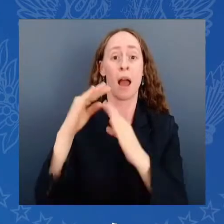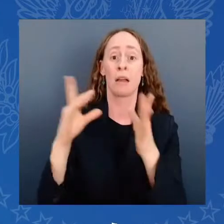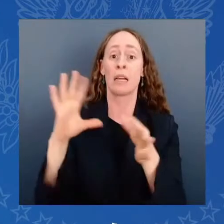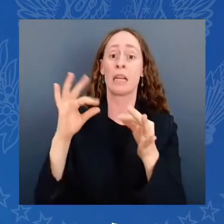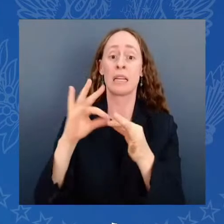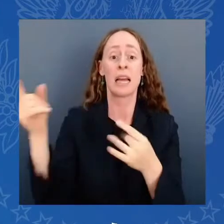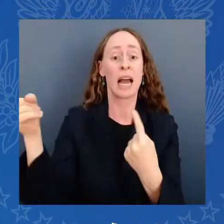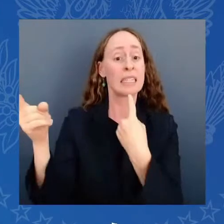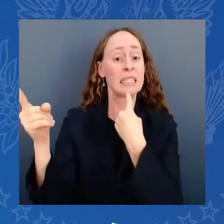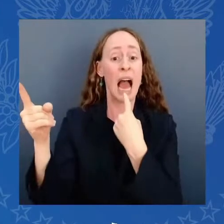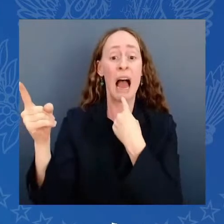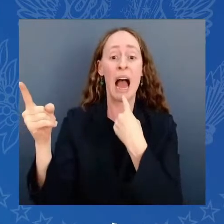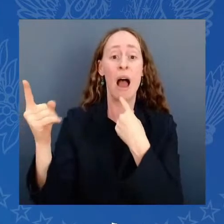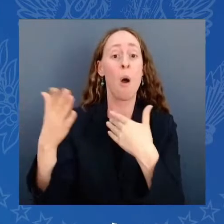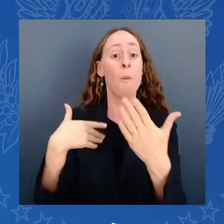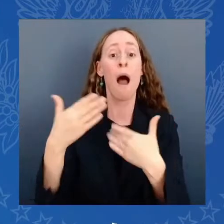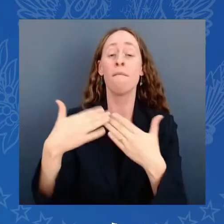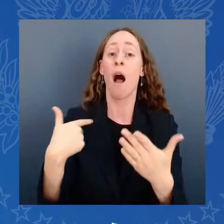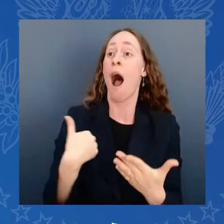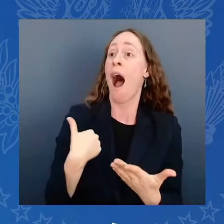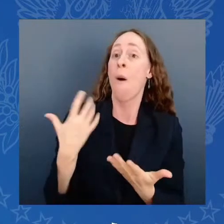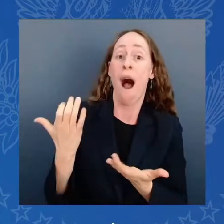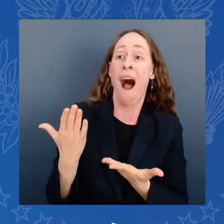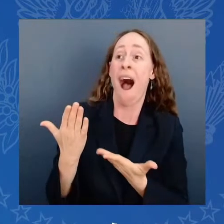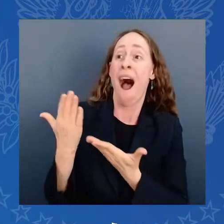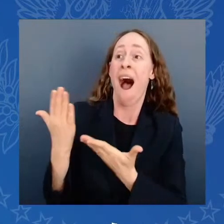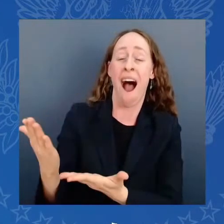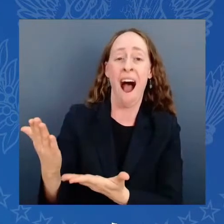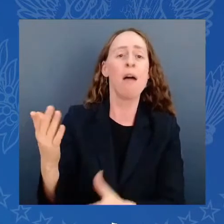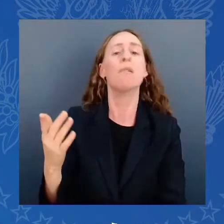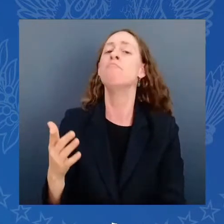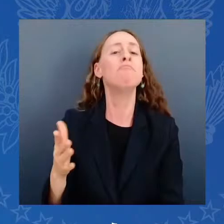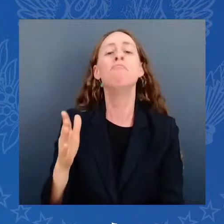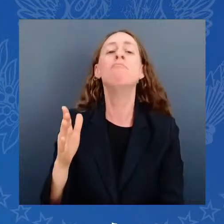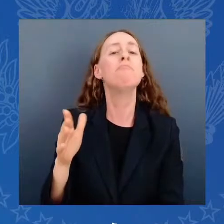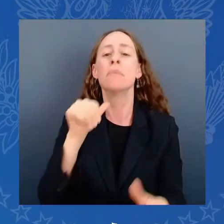Well, I think his thinking is dead on arrival.